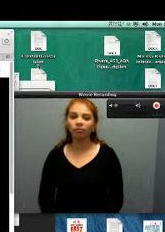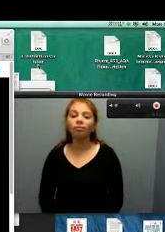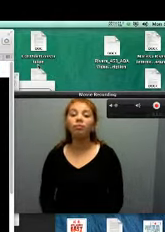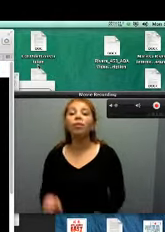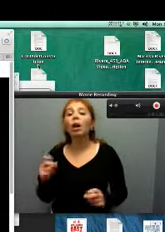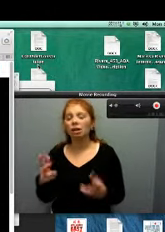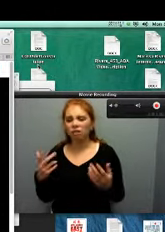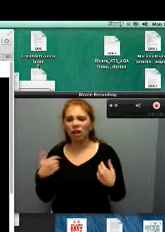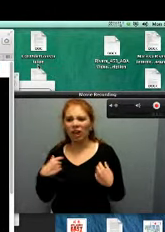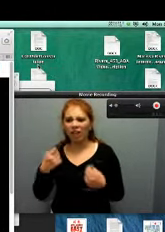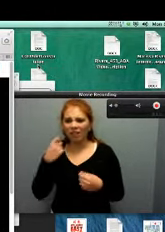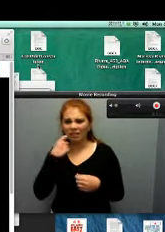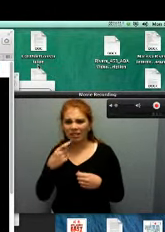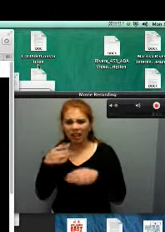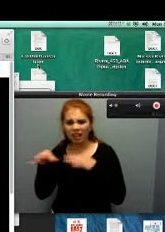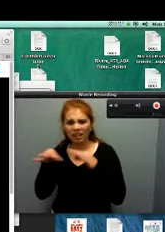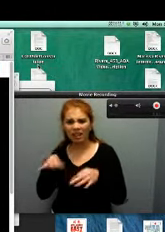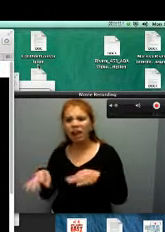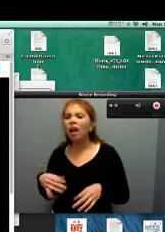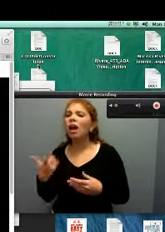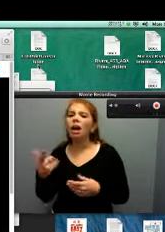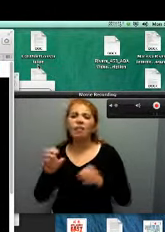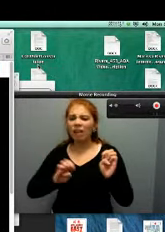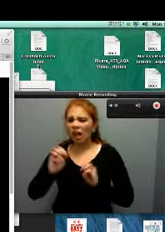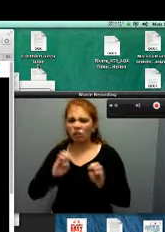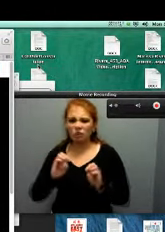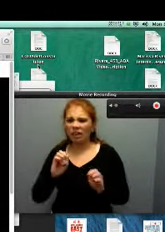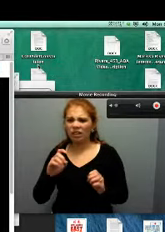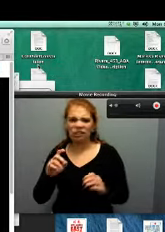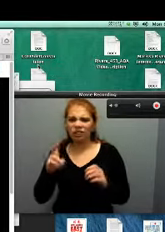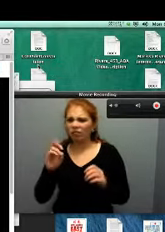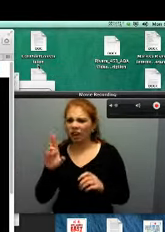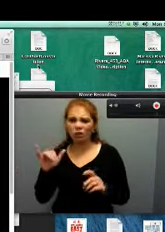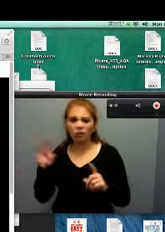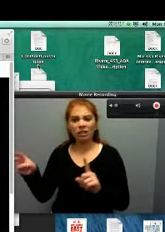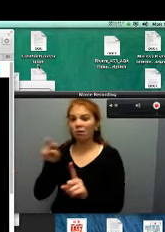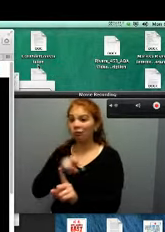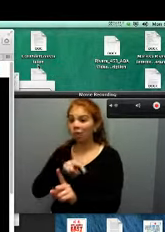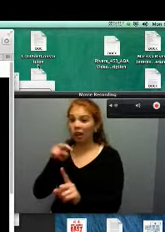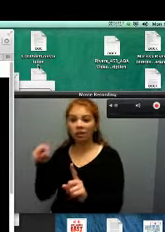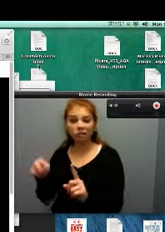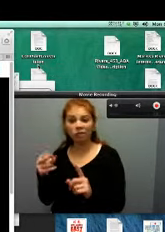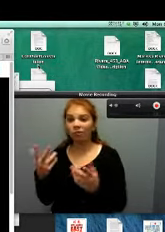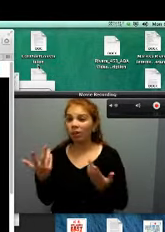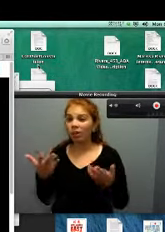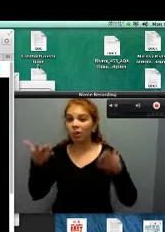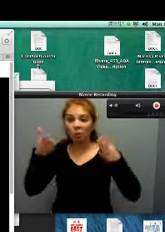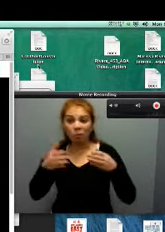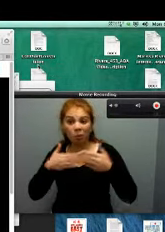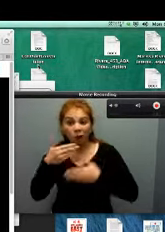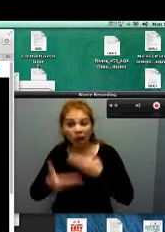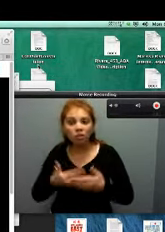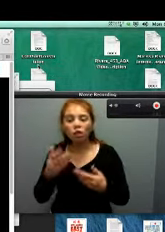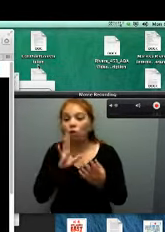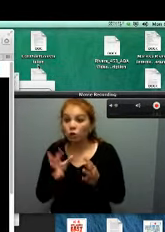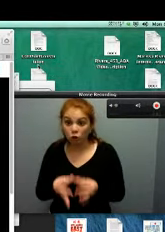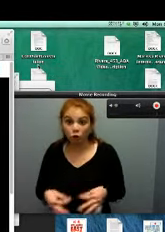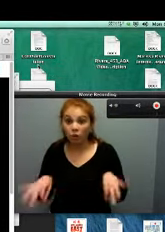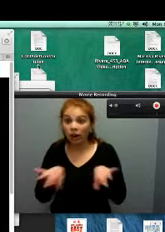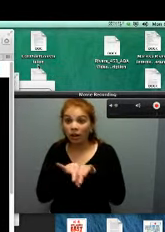Like I said, an evaluation can be a very subjective process, so it's very critical